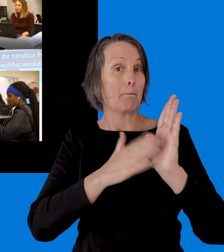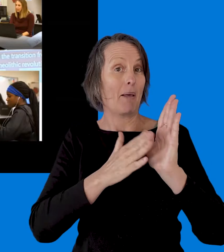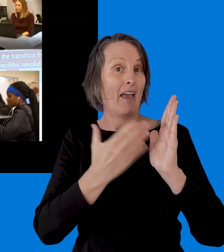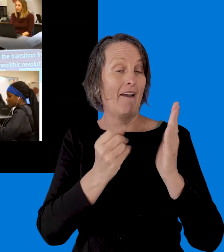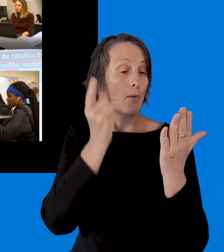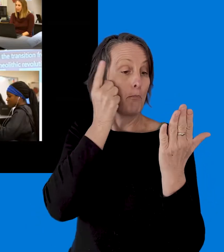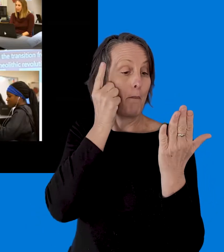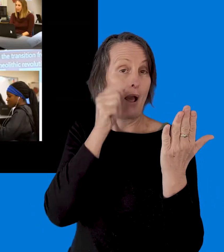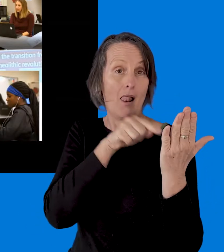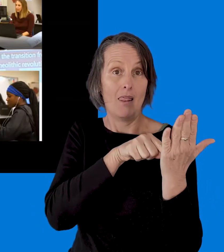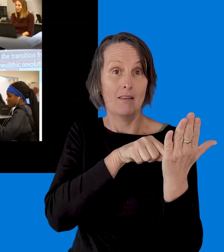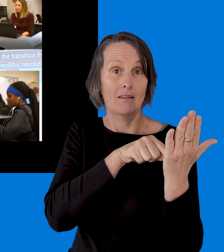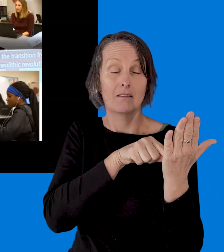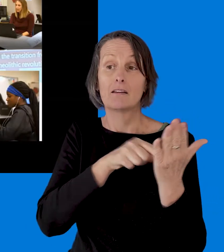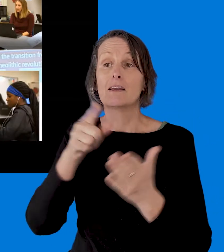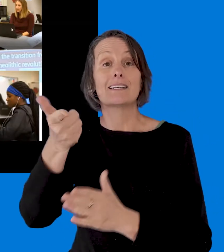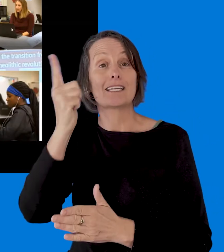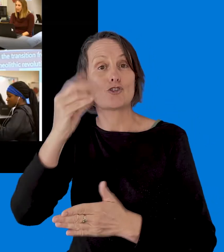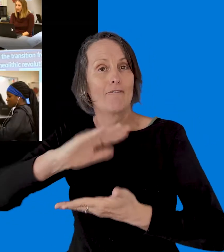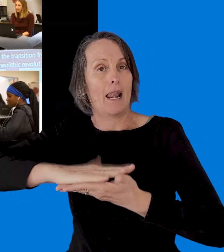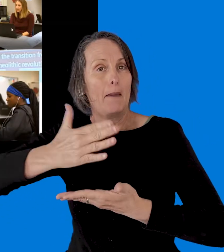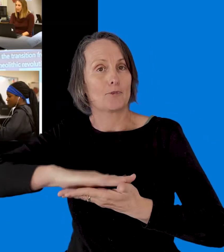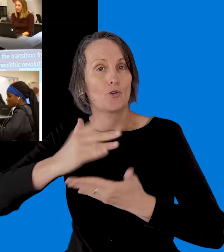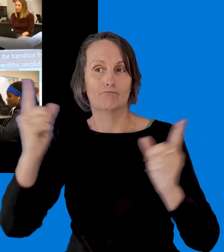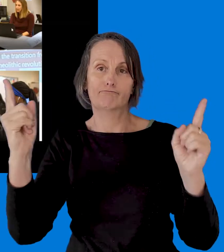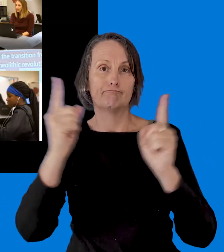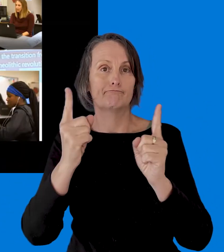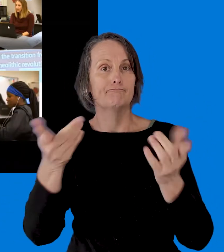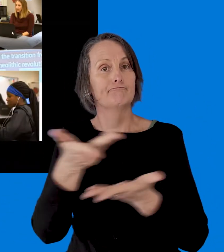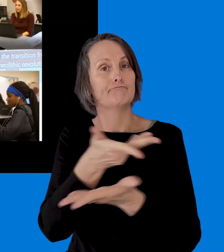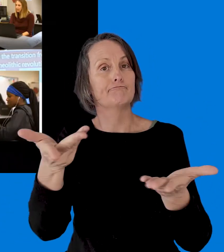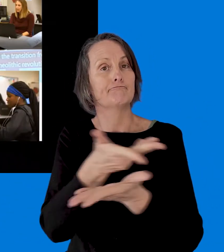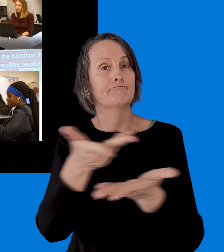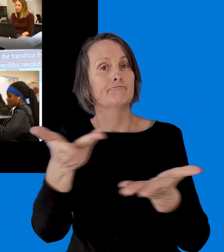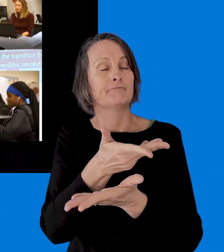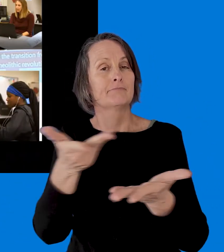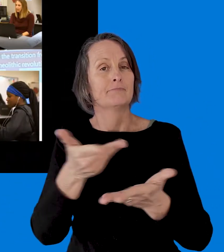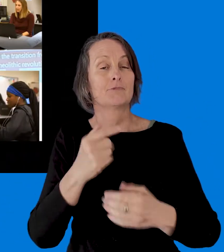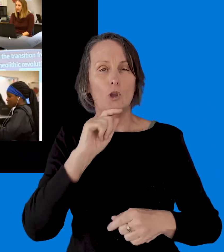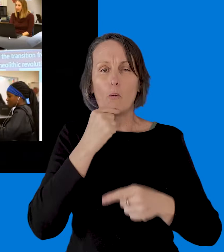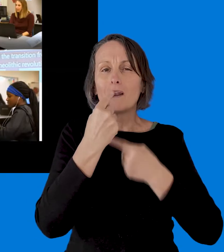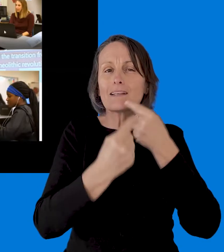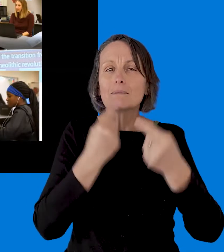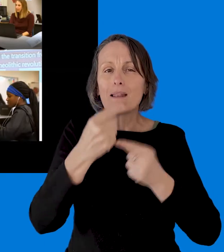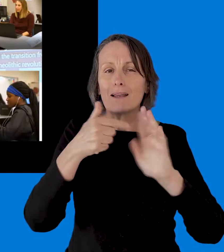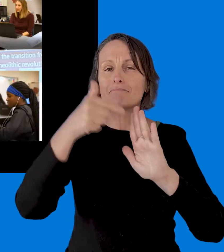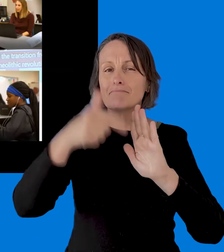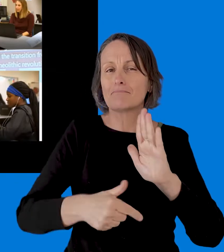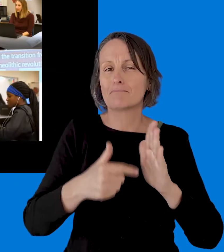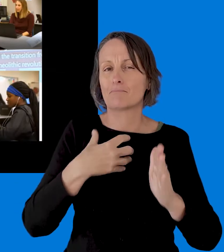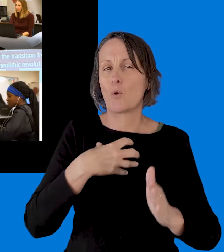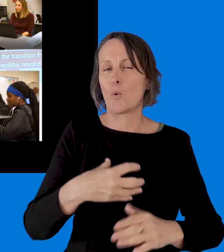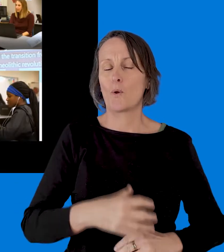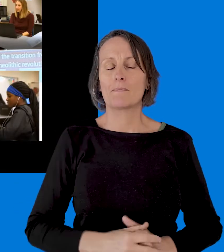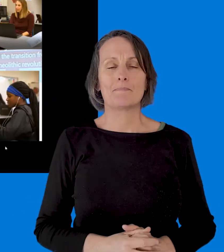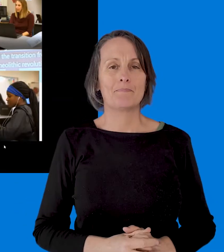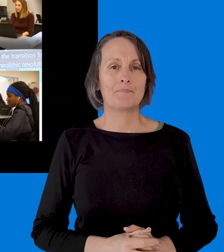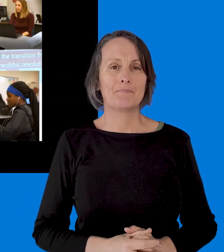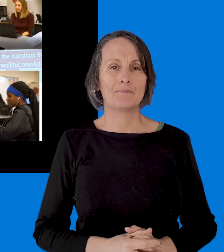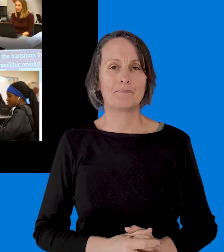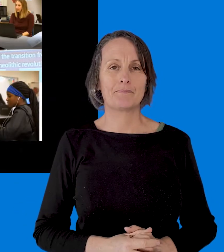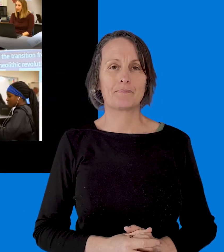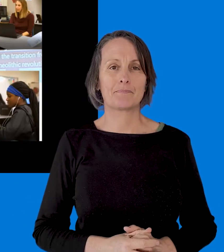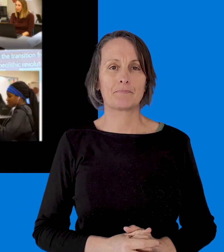parent is using a mobile device, the teacher is using her laptop. So a one-on-one kind of engagement here. And I'll talk about some of these scenarios in more